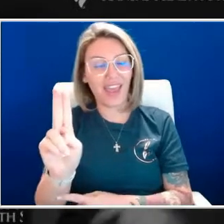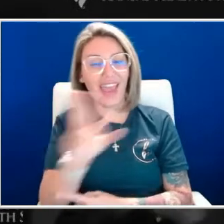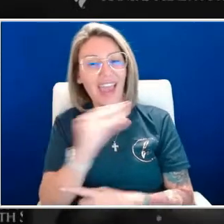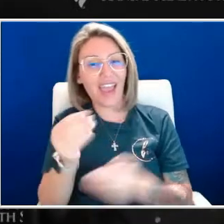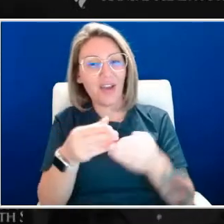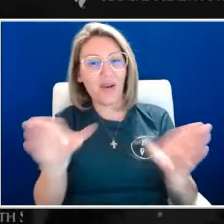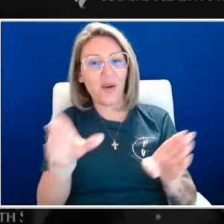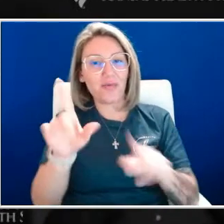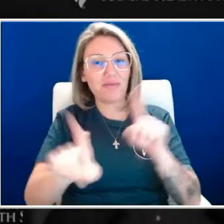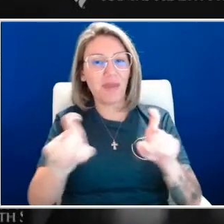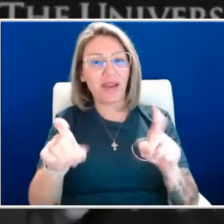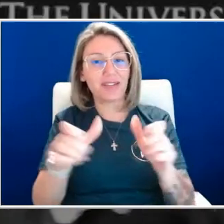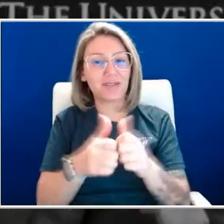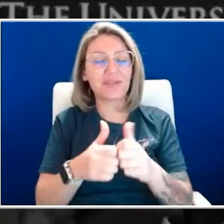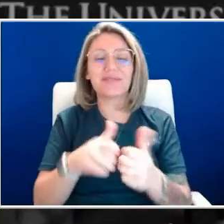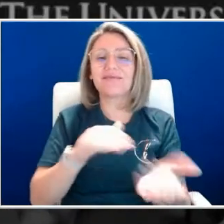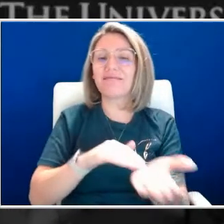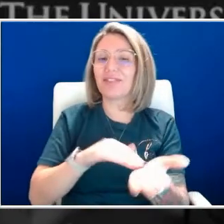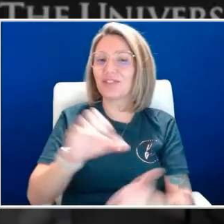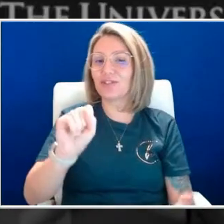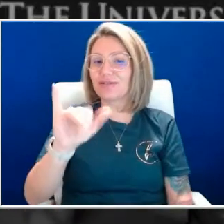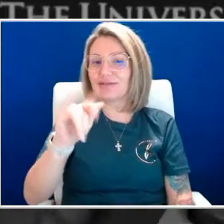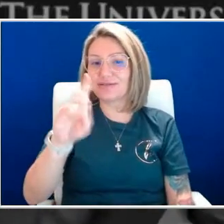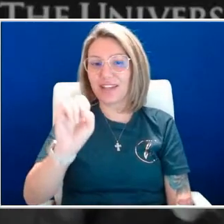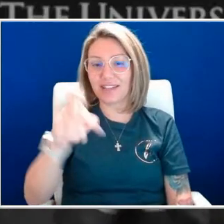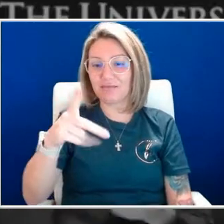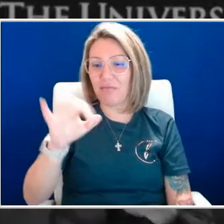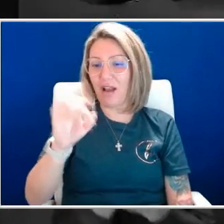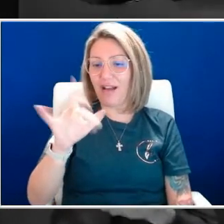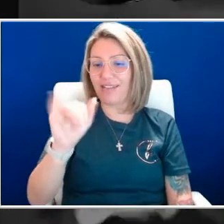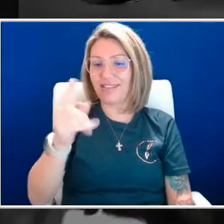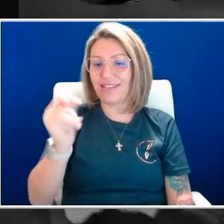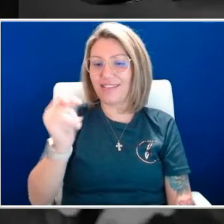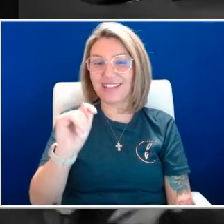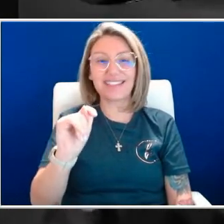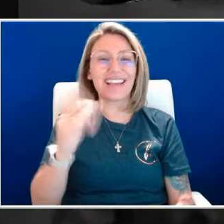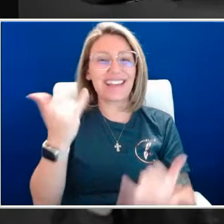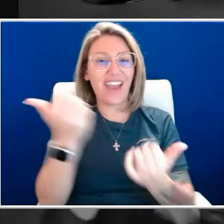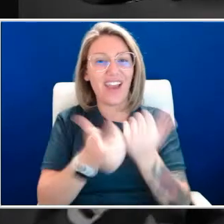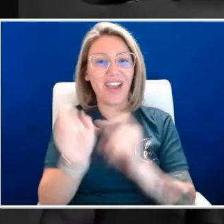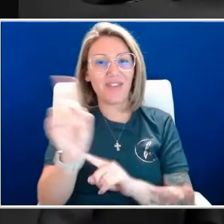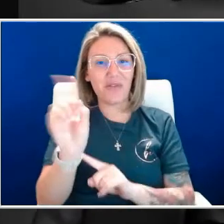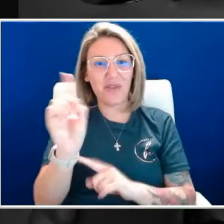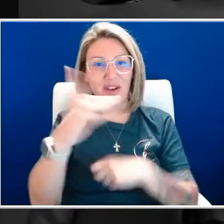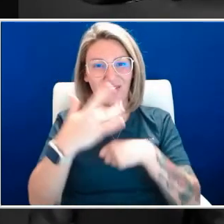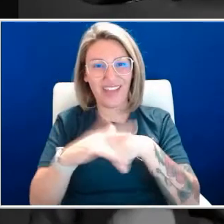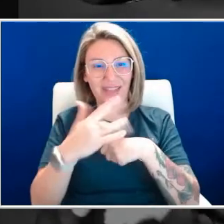Mics with Dr. Stites podcast. Now, everywhere podcasts are available.